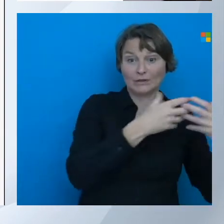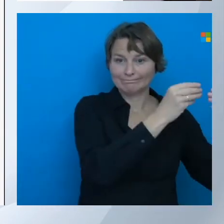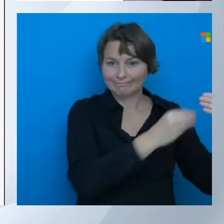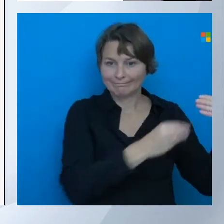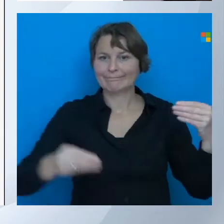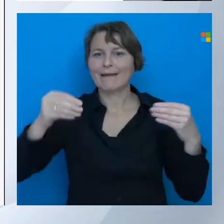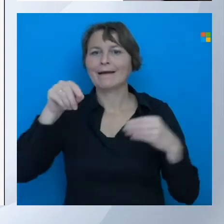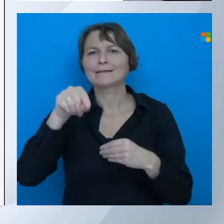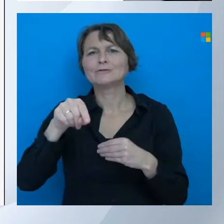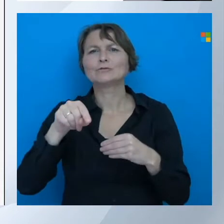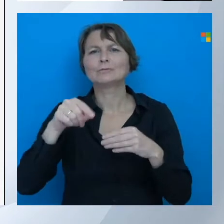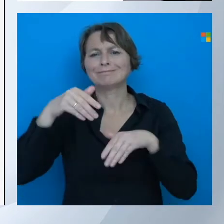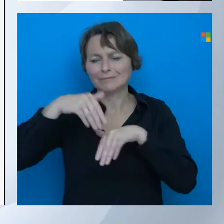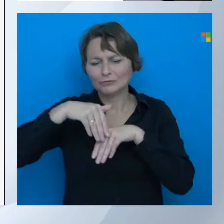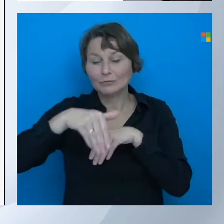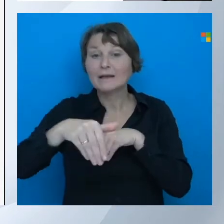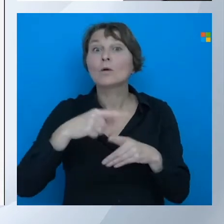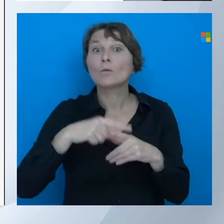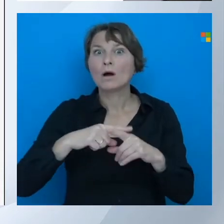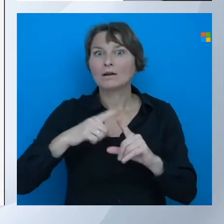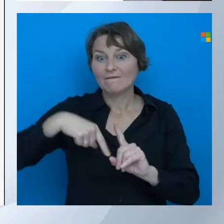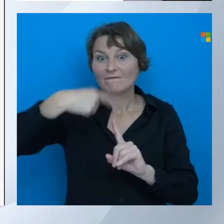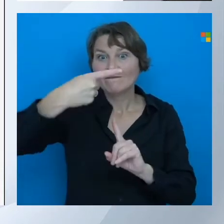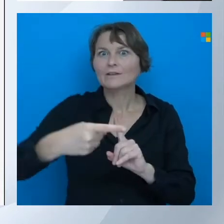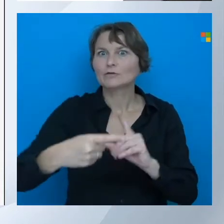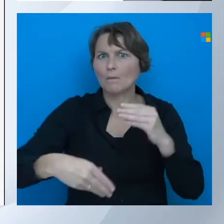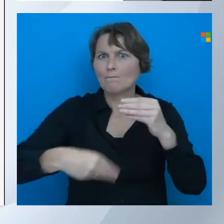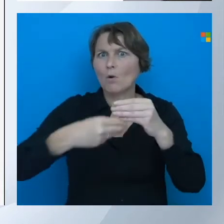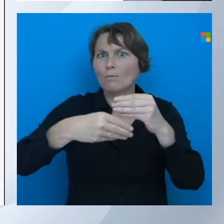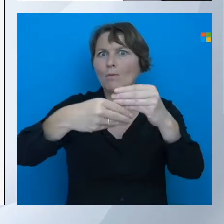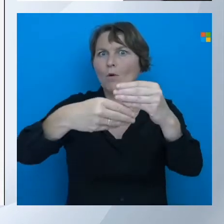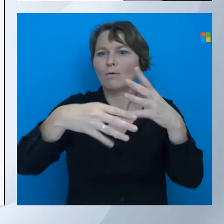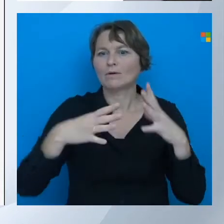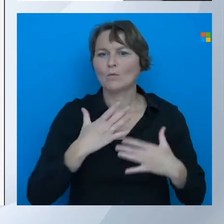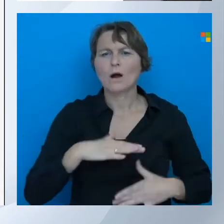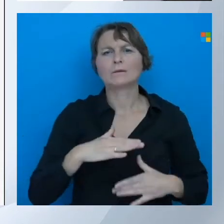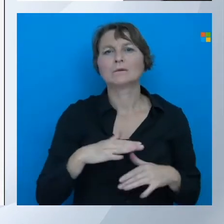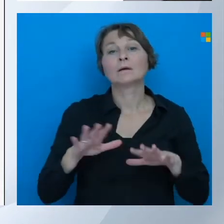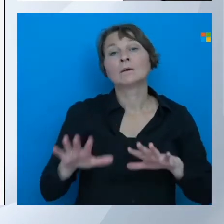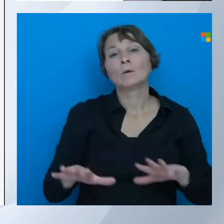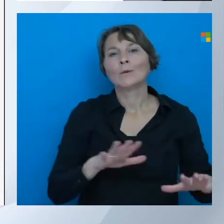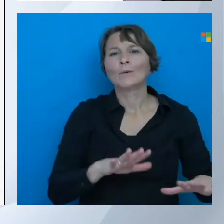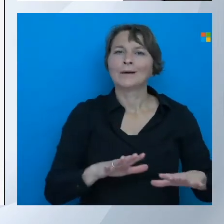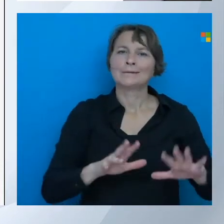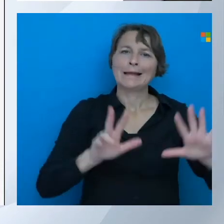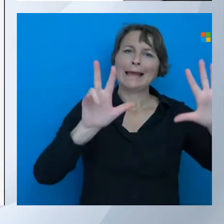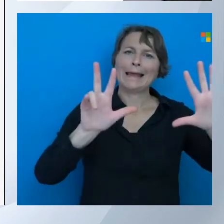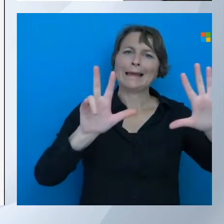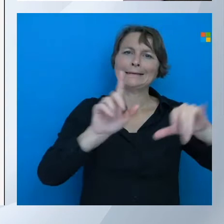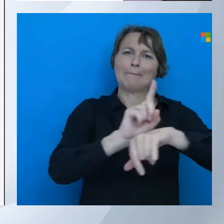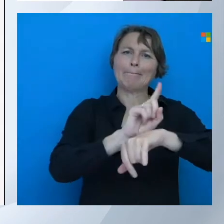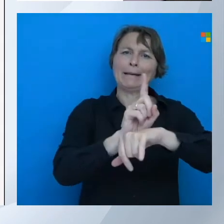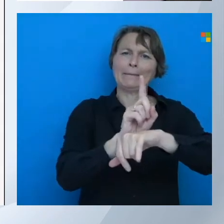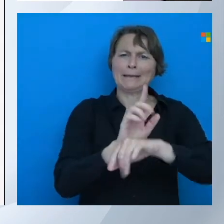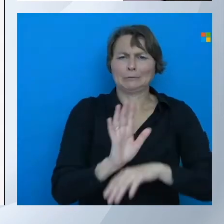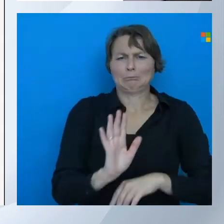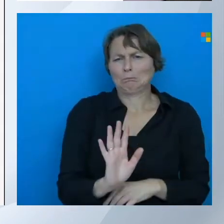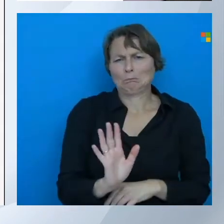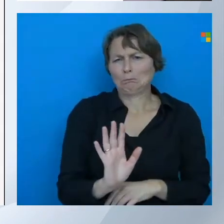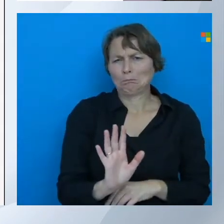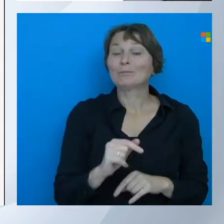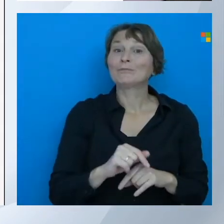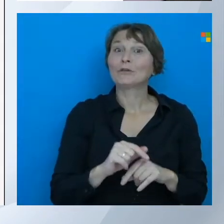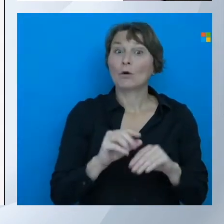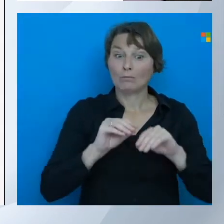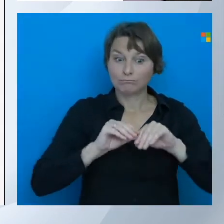it once more, because I don't like to have you wait with me for like 8 minutes. The deployment is all done, and you can